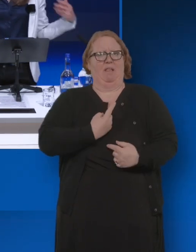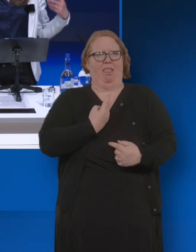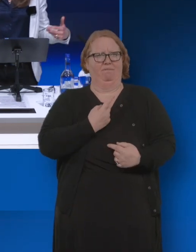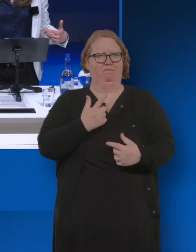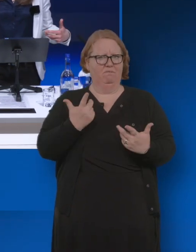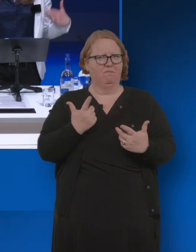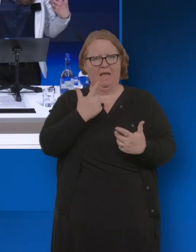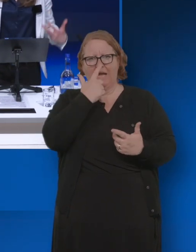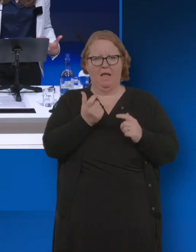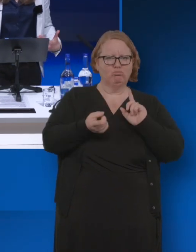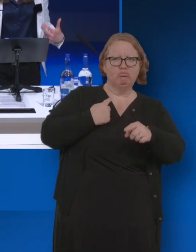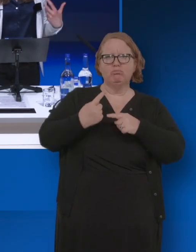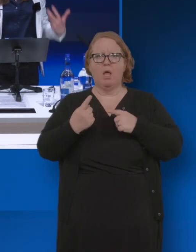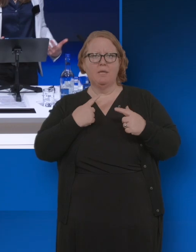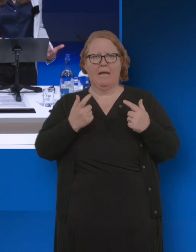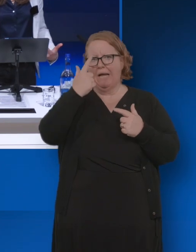like, reflexive